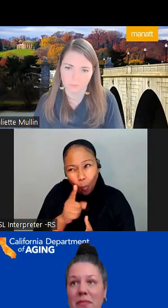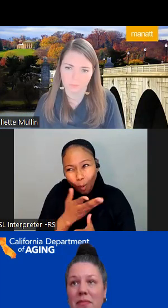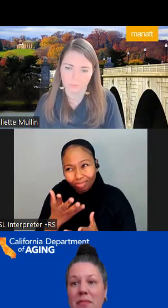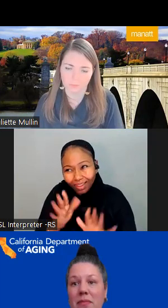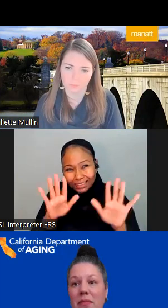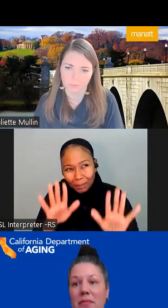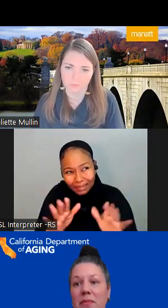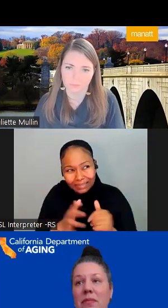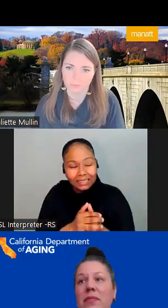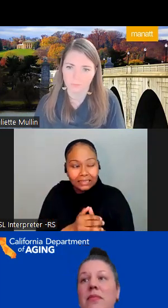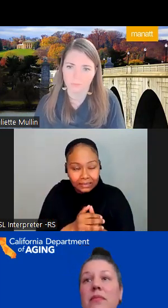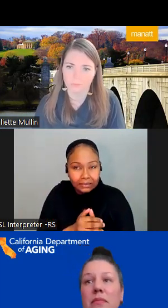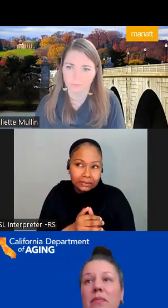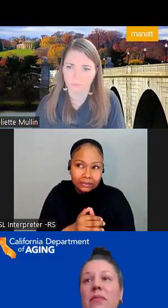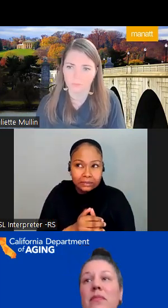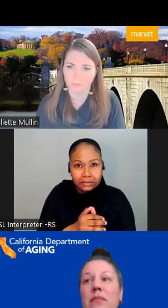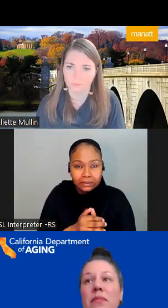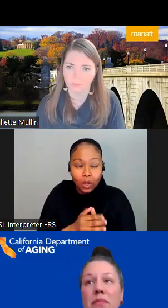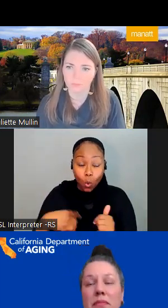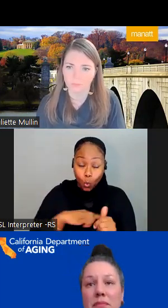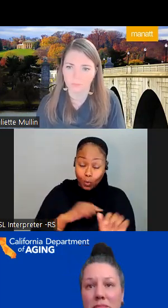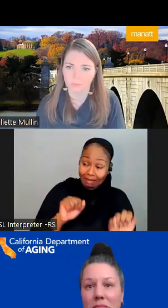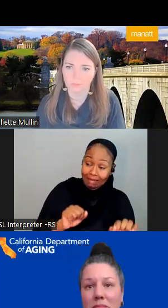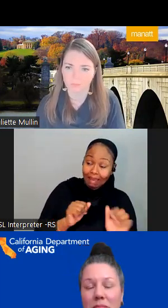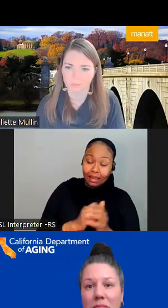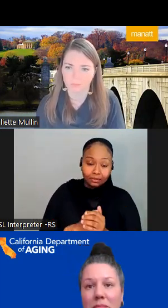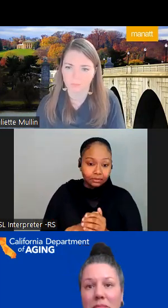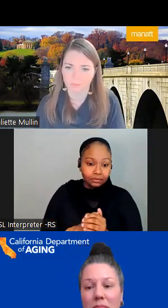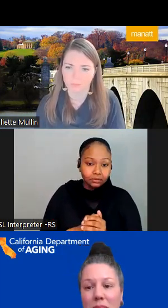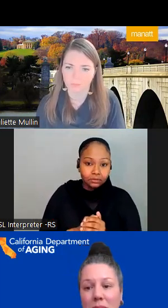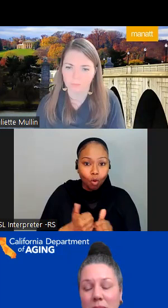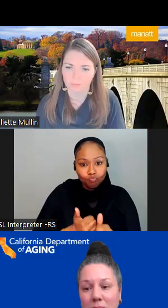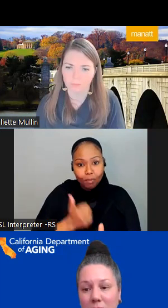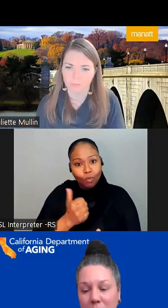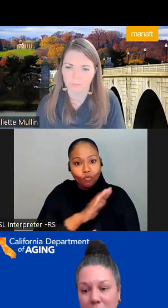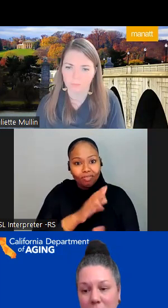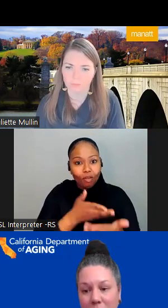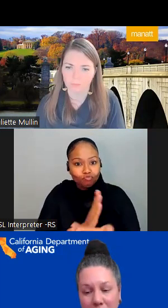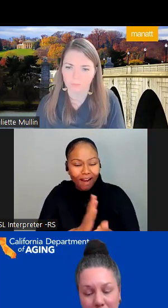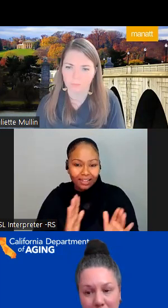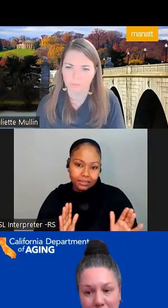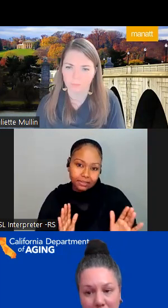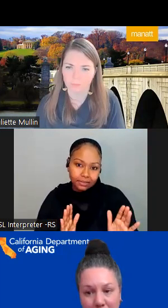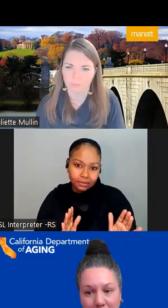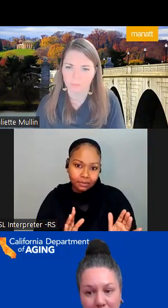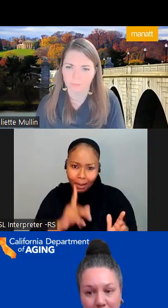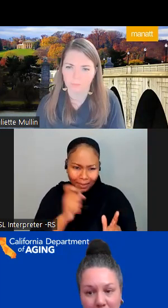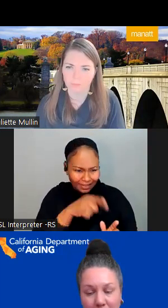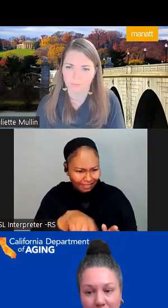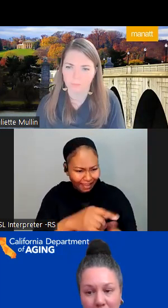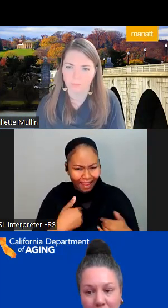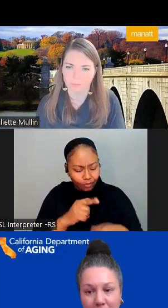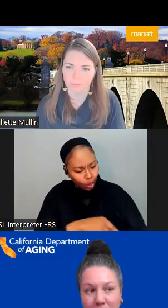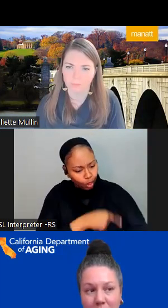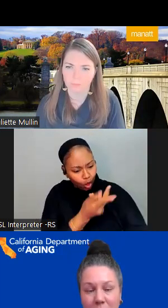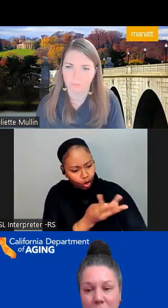that we can take away the rights of people just because they're in long-term care